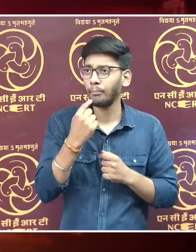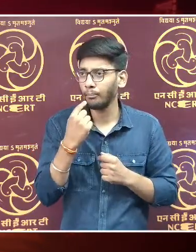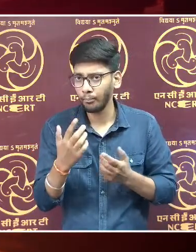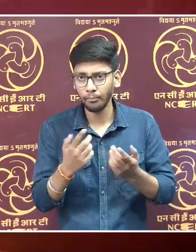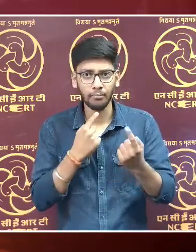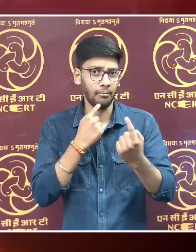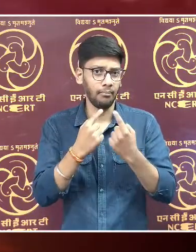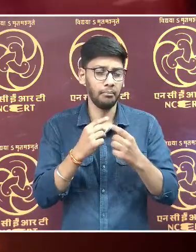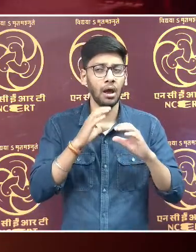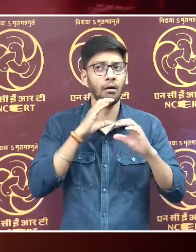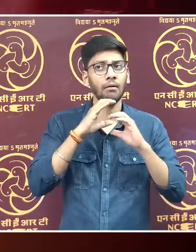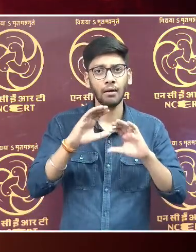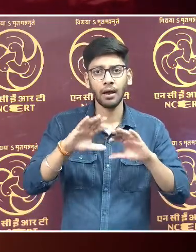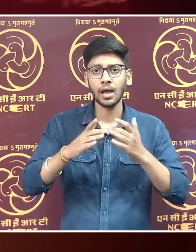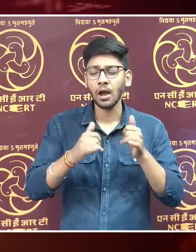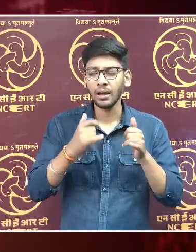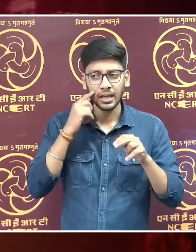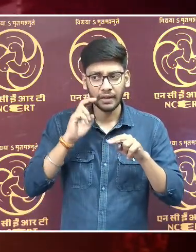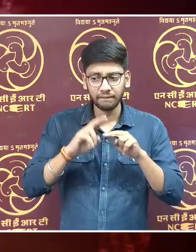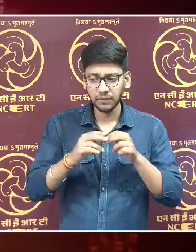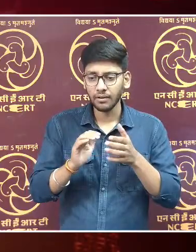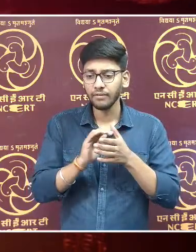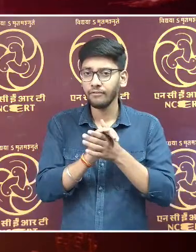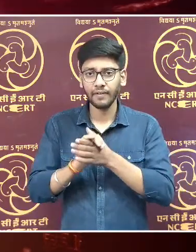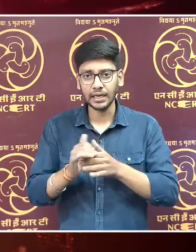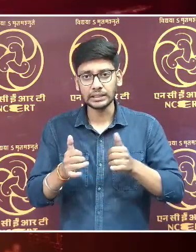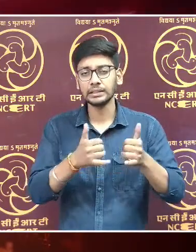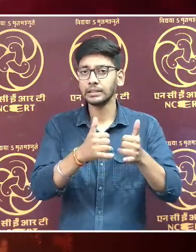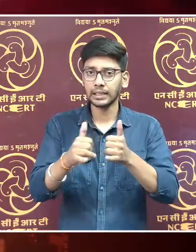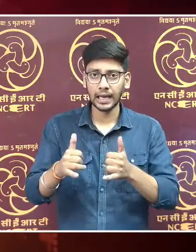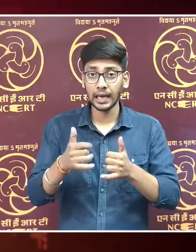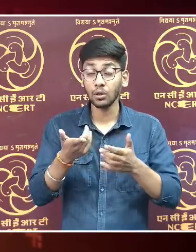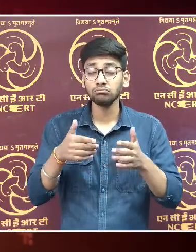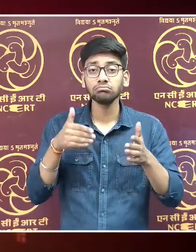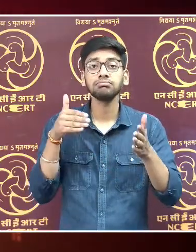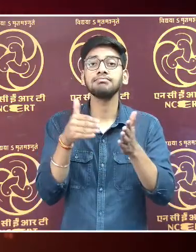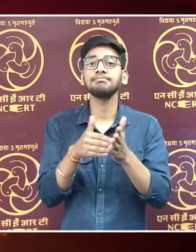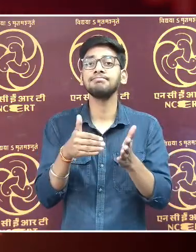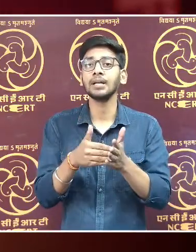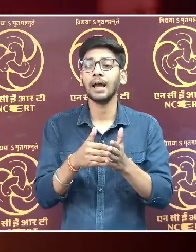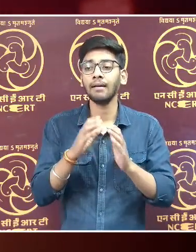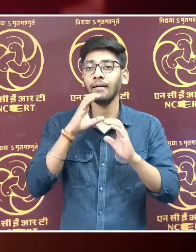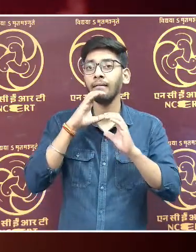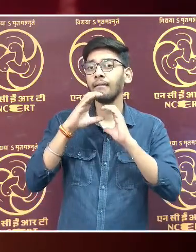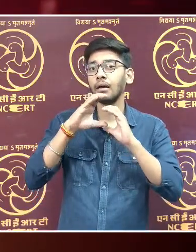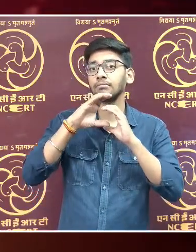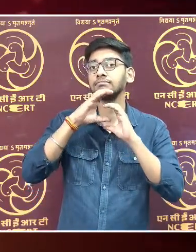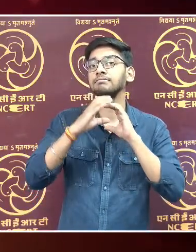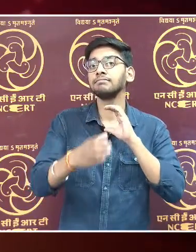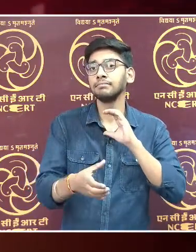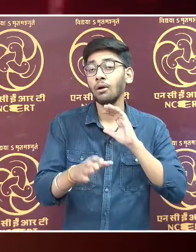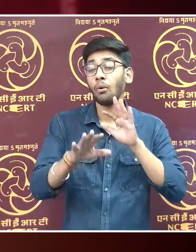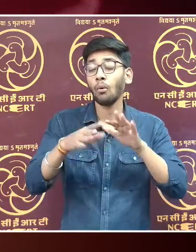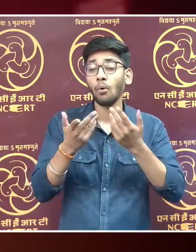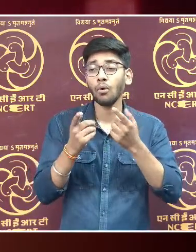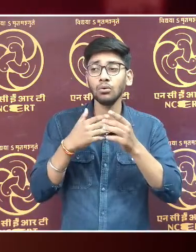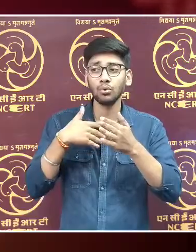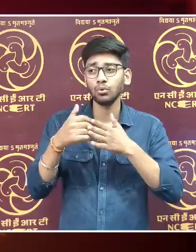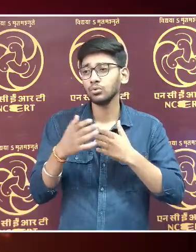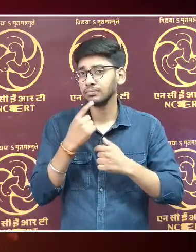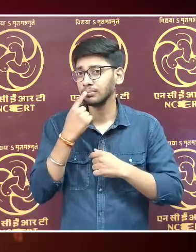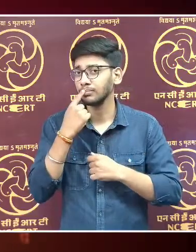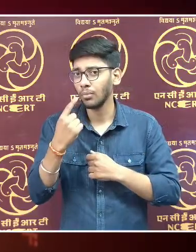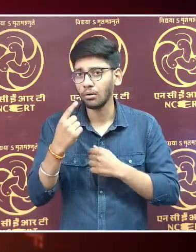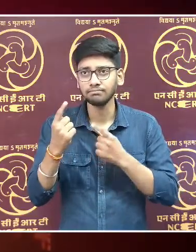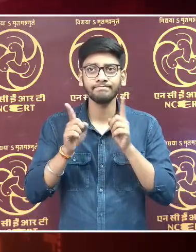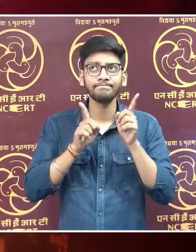says something else, the other child speaks something else, so there is miscommunication, misinterpretation of the signal. So they try